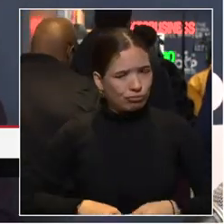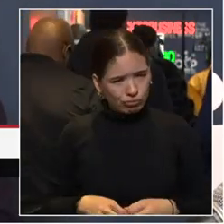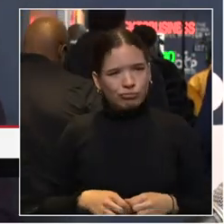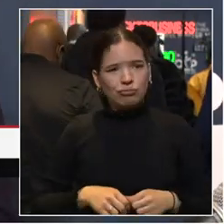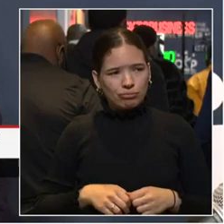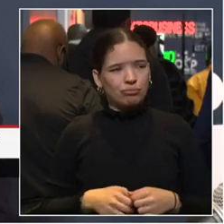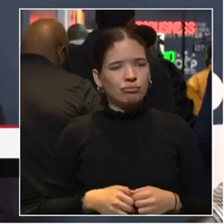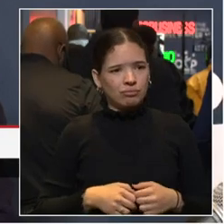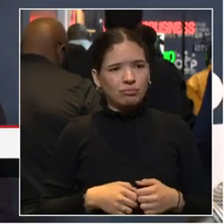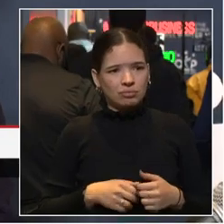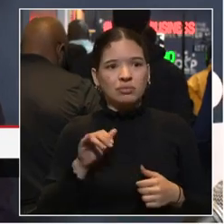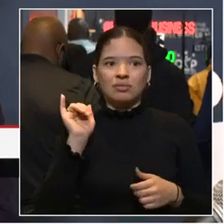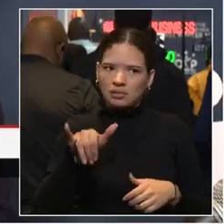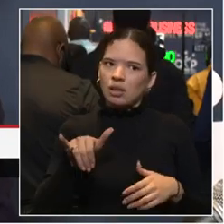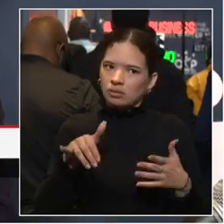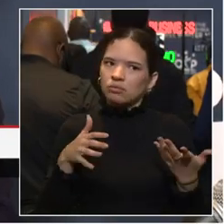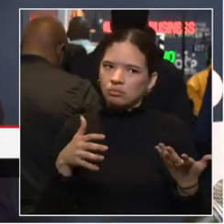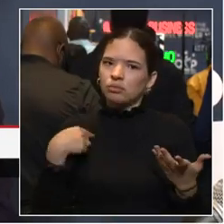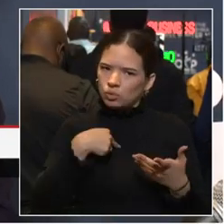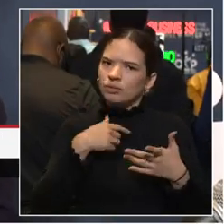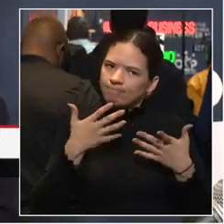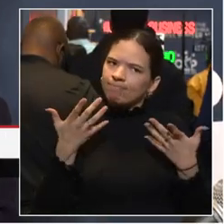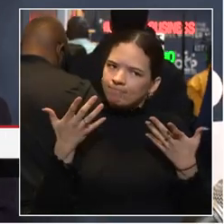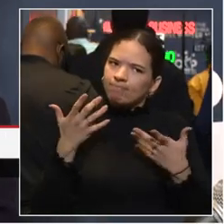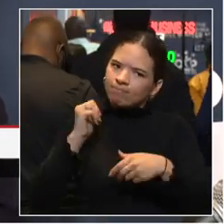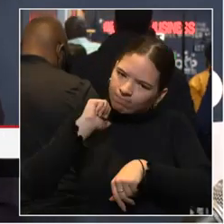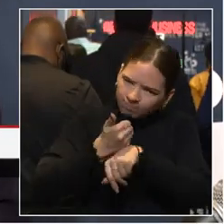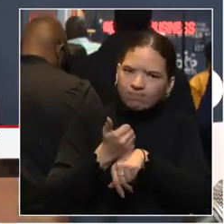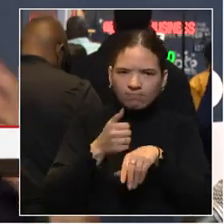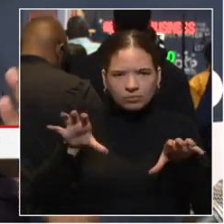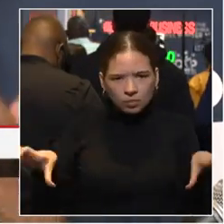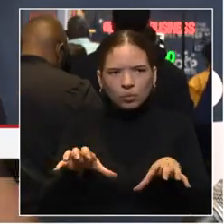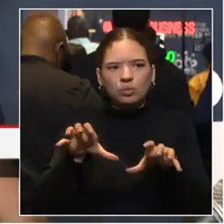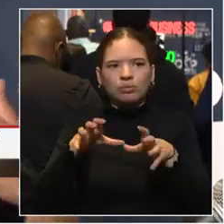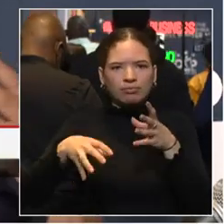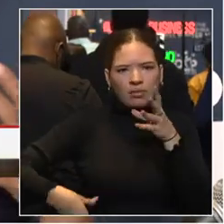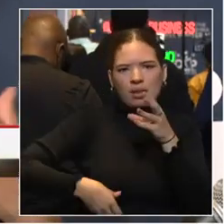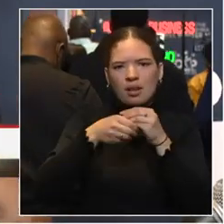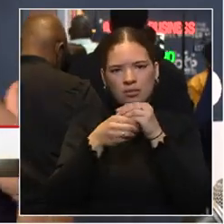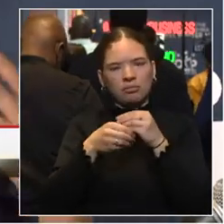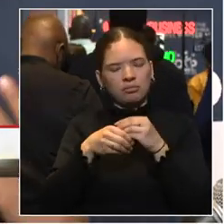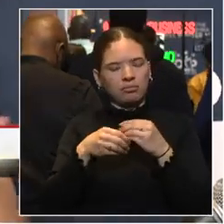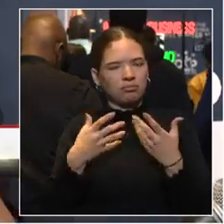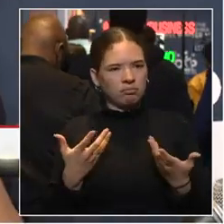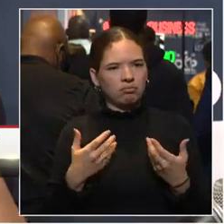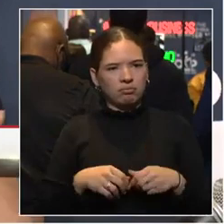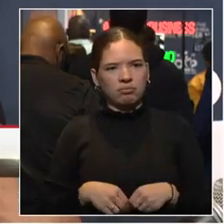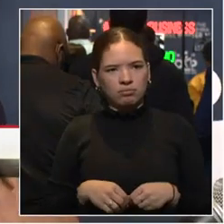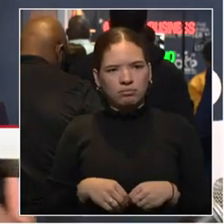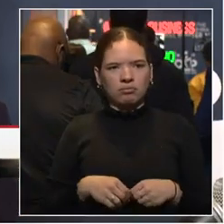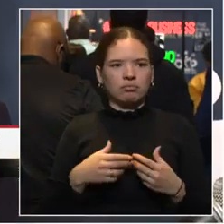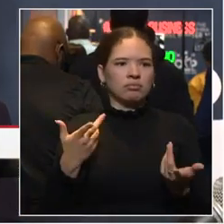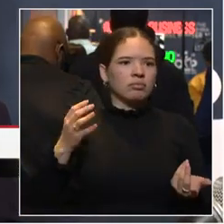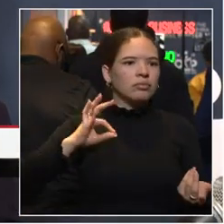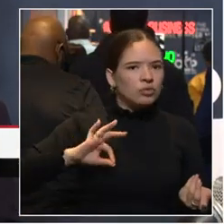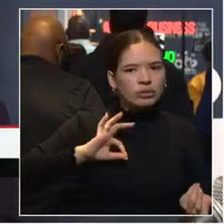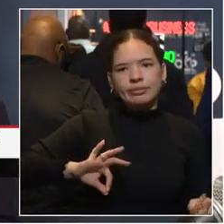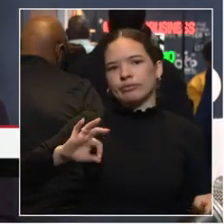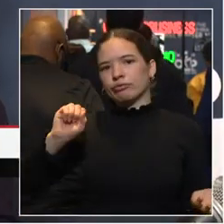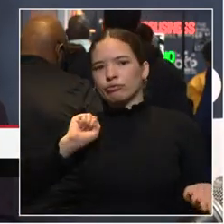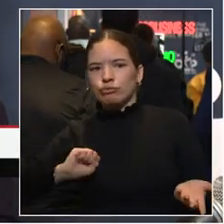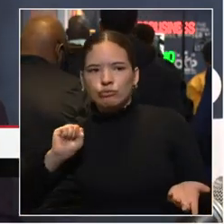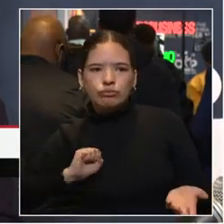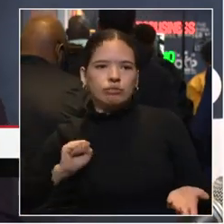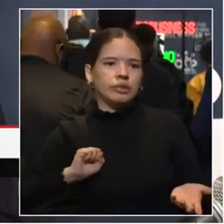we've been able to add. And so the fraternity or sorority, that is the